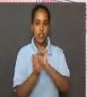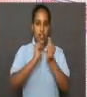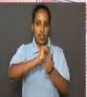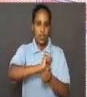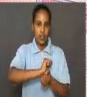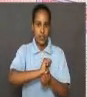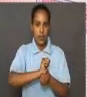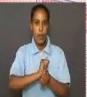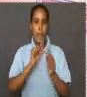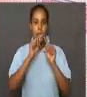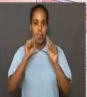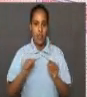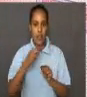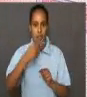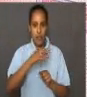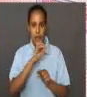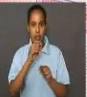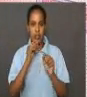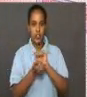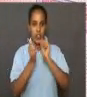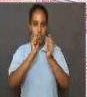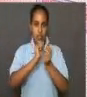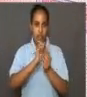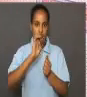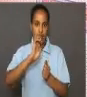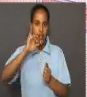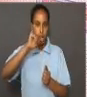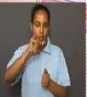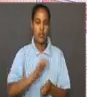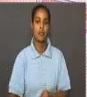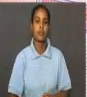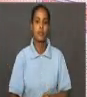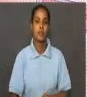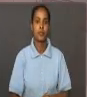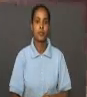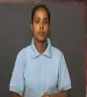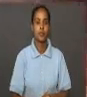change in enthalpy and a change in entropy.